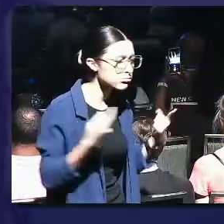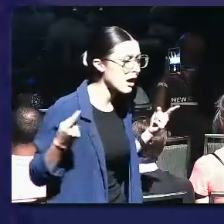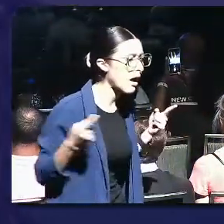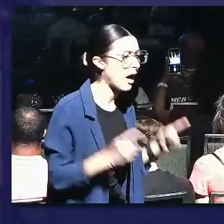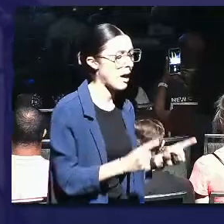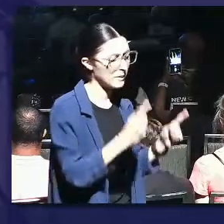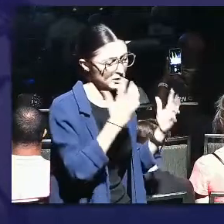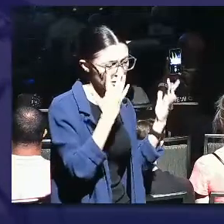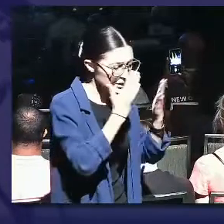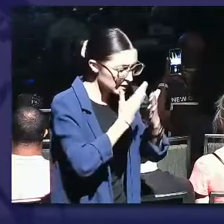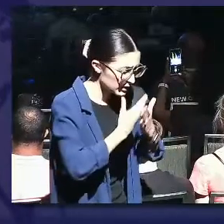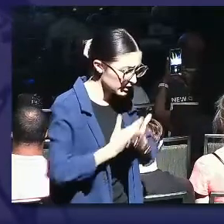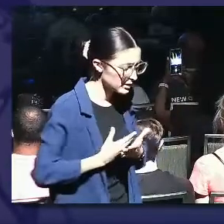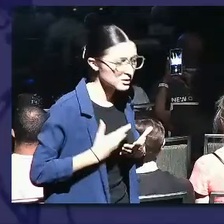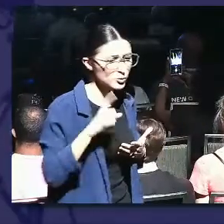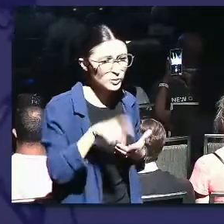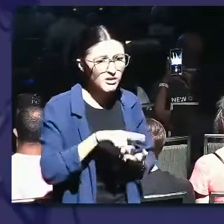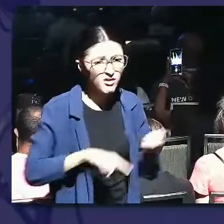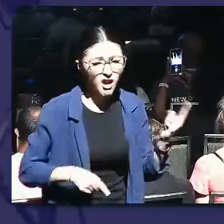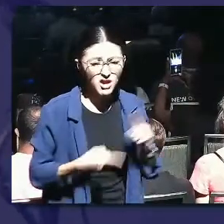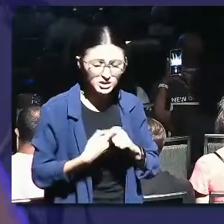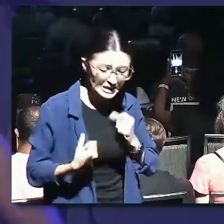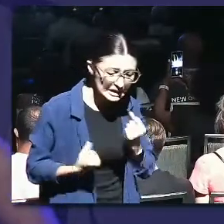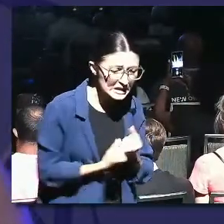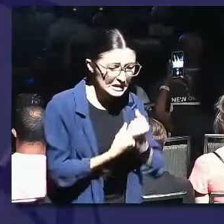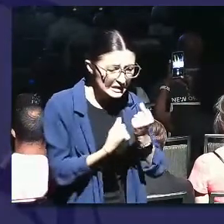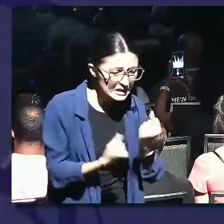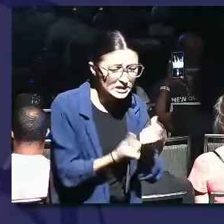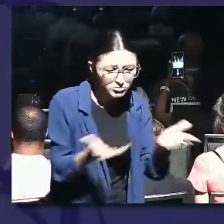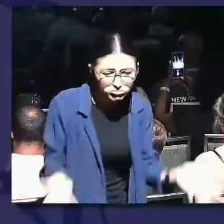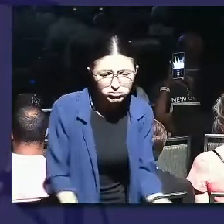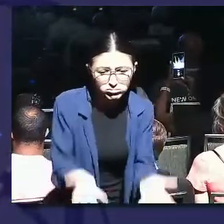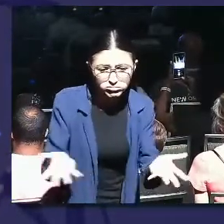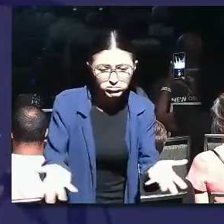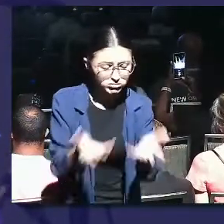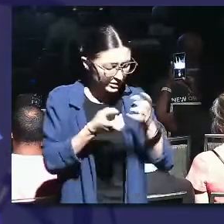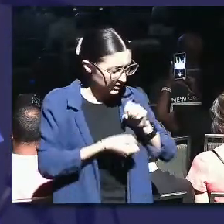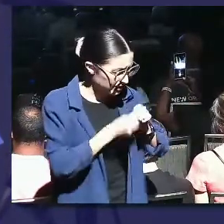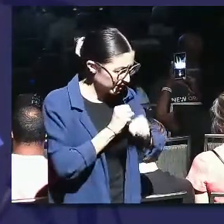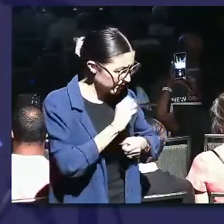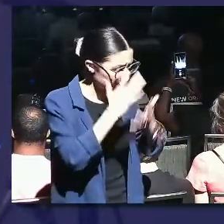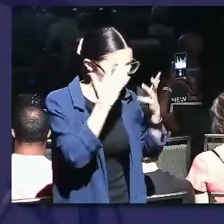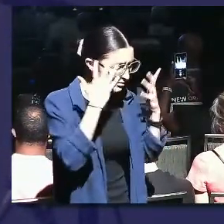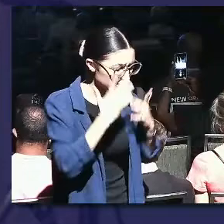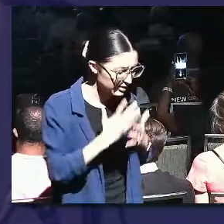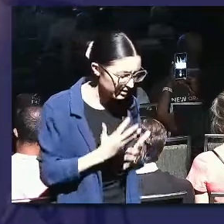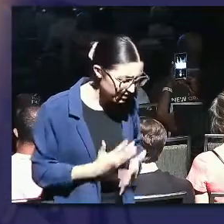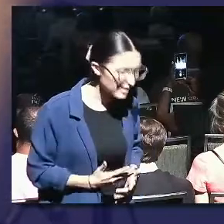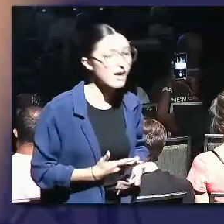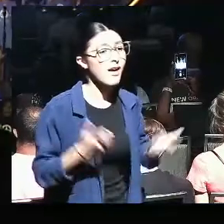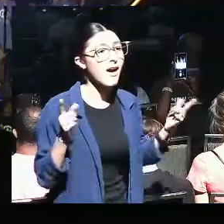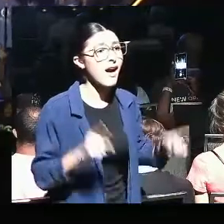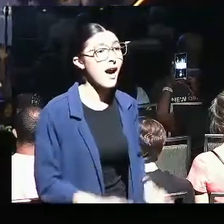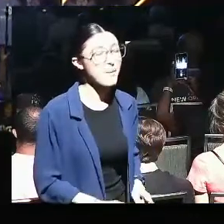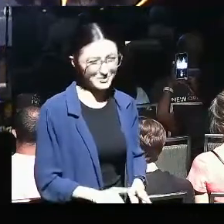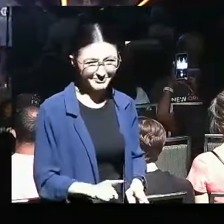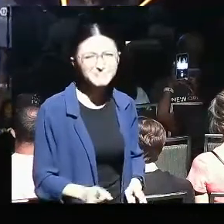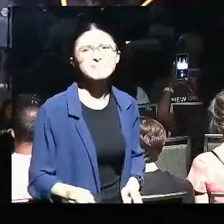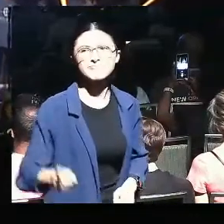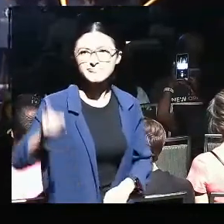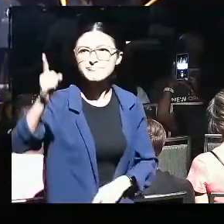When you need a friend to carry you, when you're broken on the ground, you will